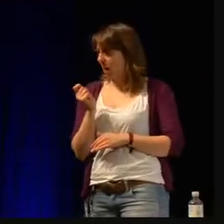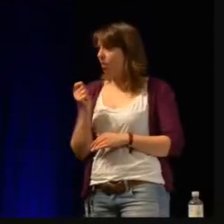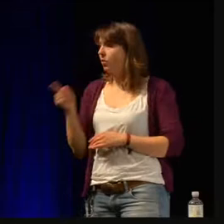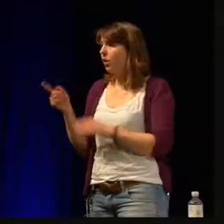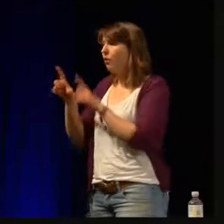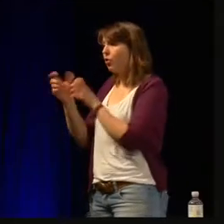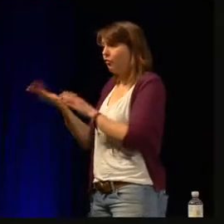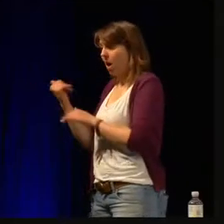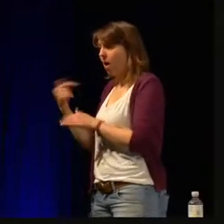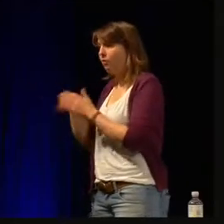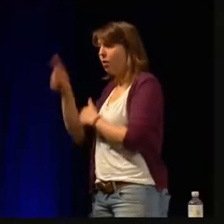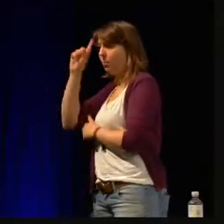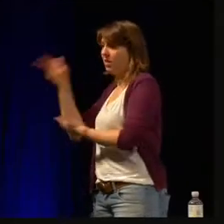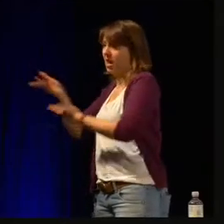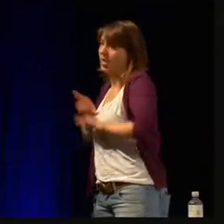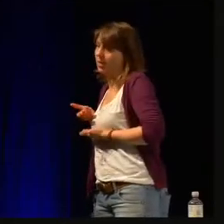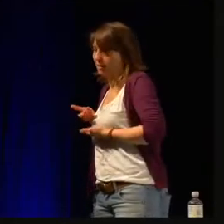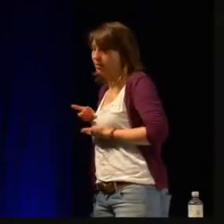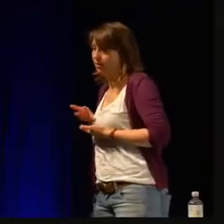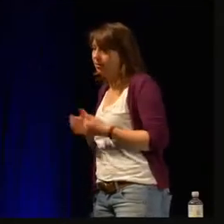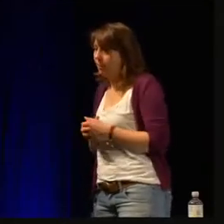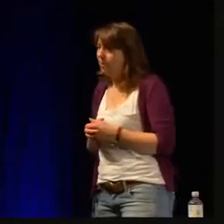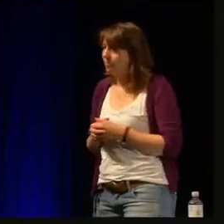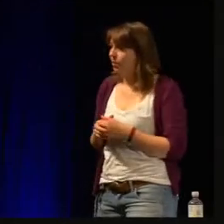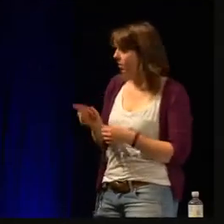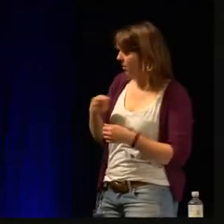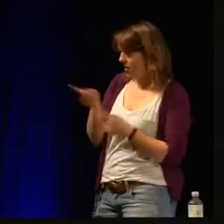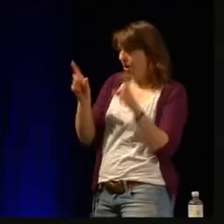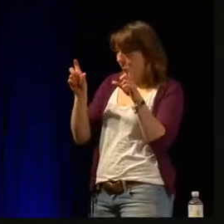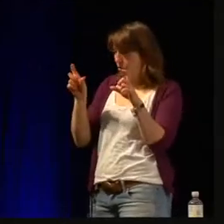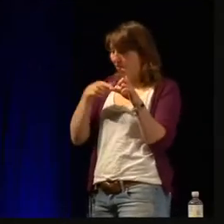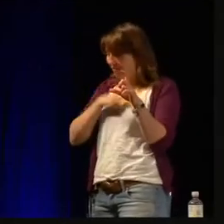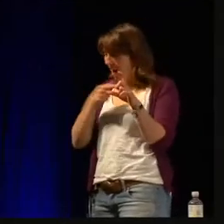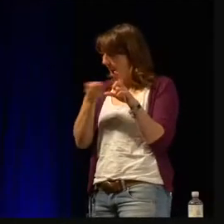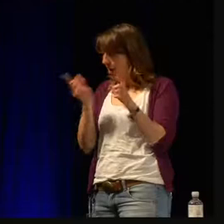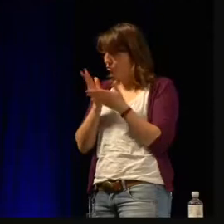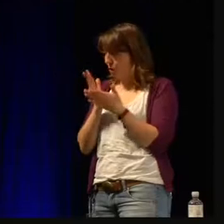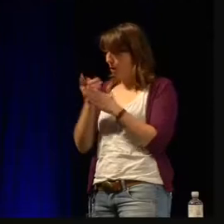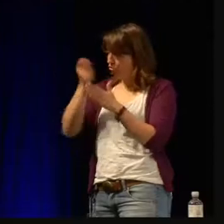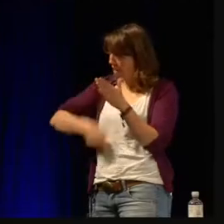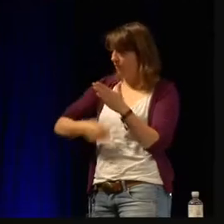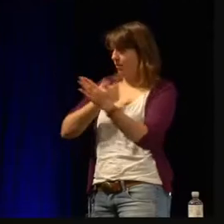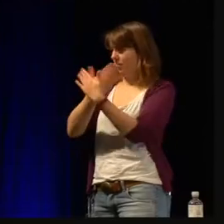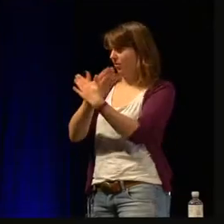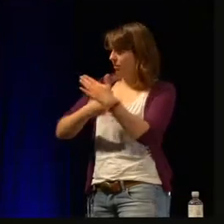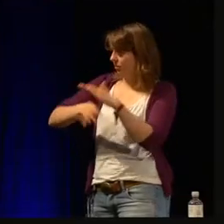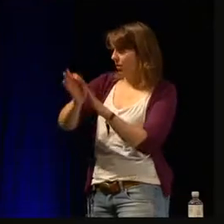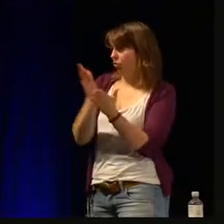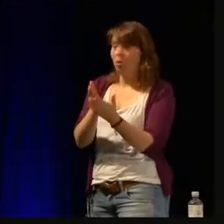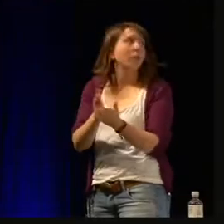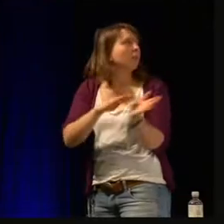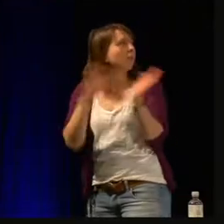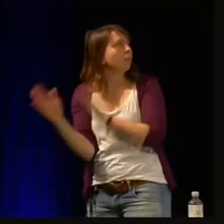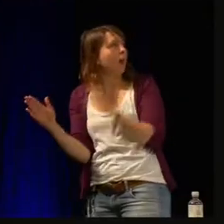700 of these photos were depicting criminals, so people who have been sentenced